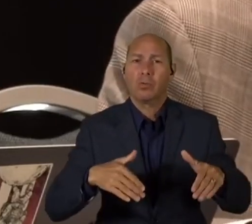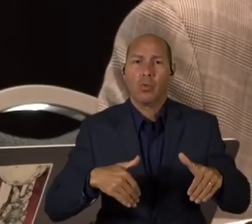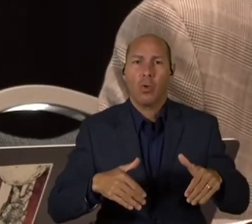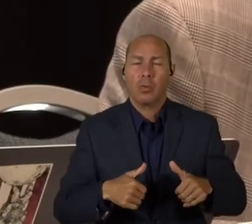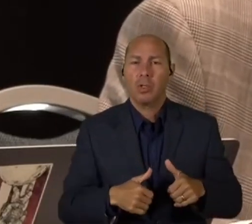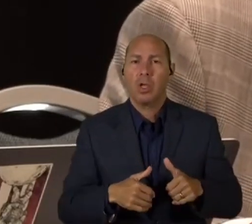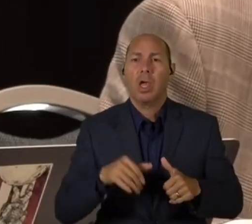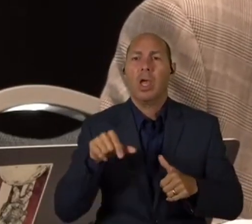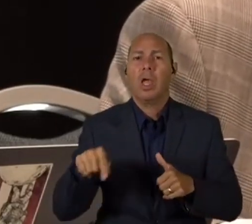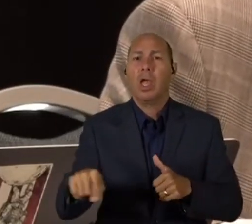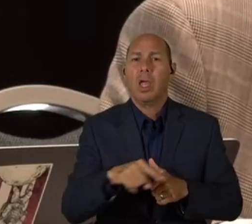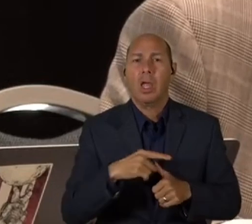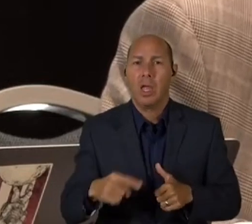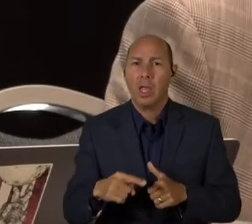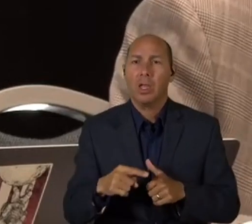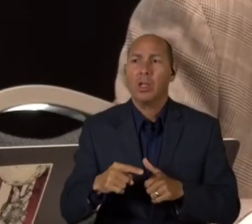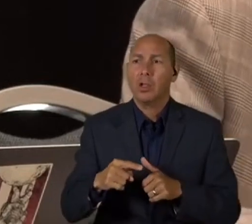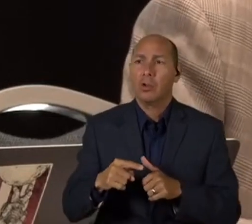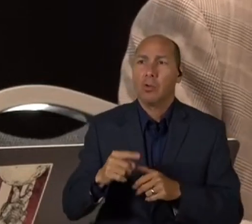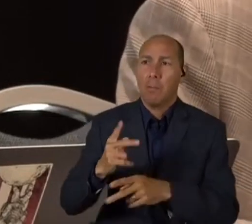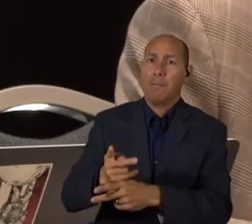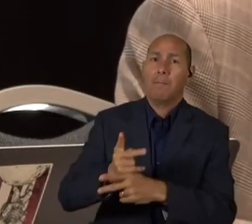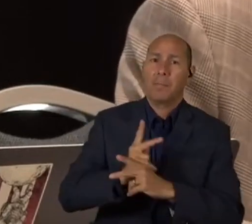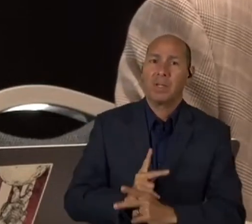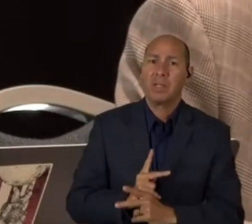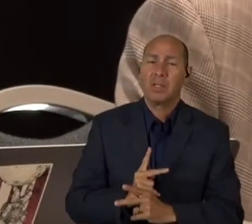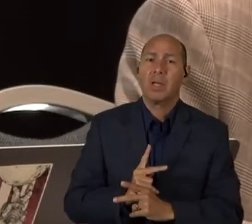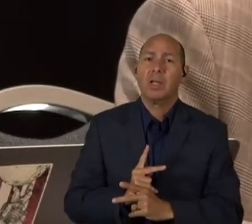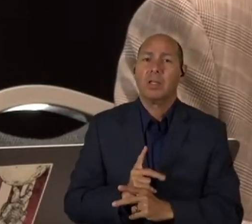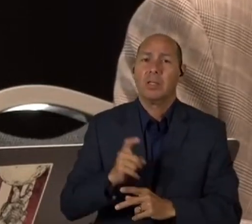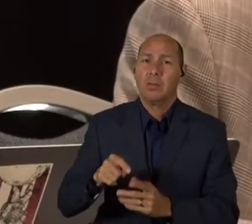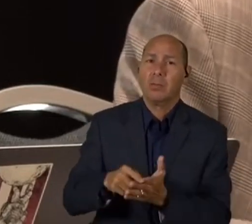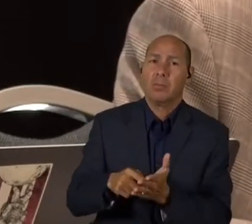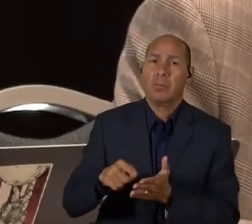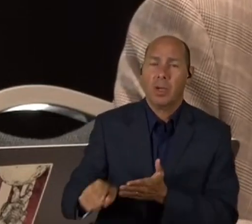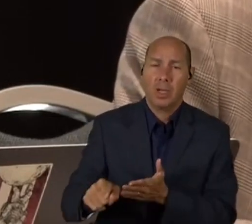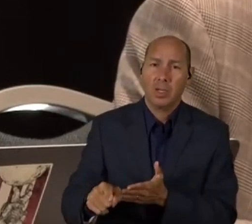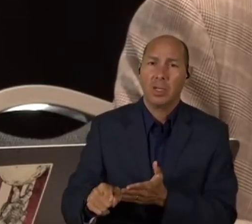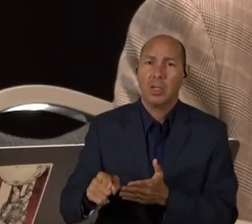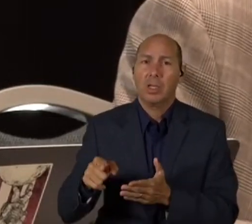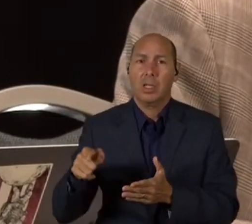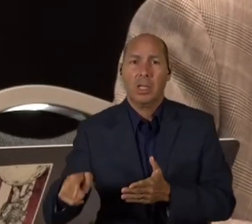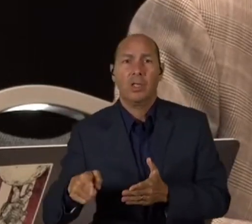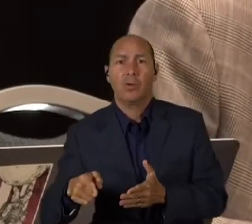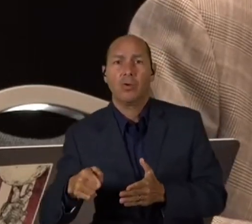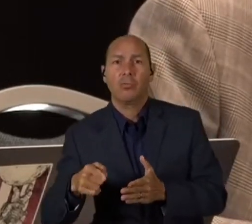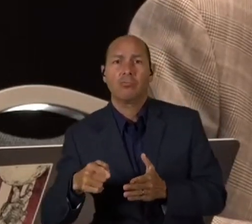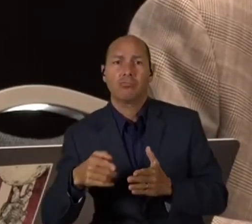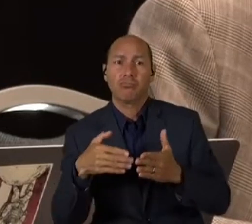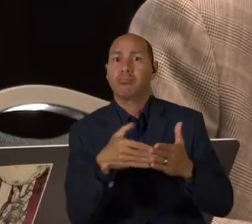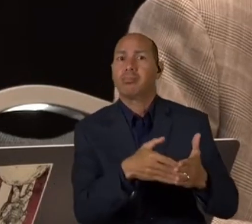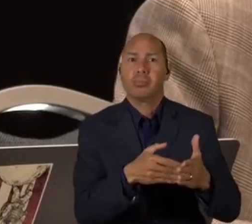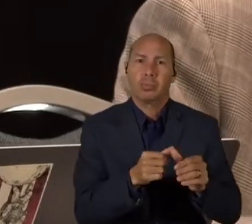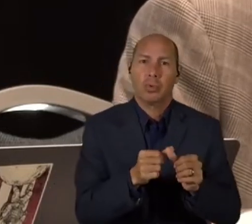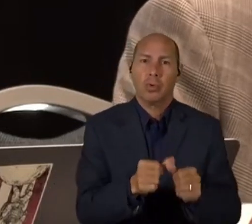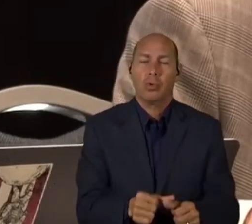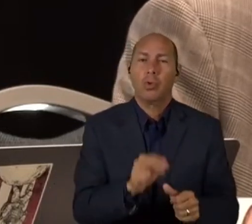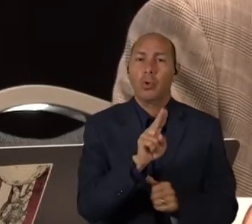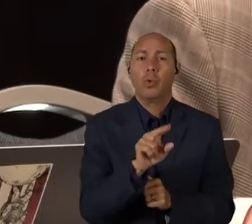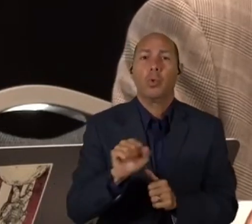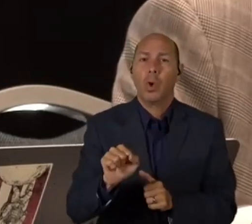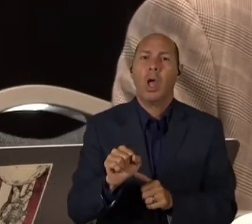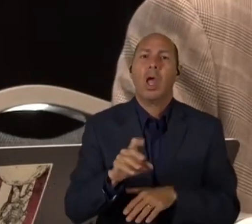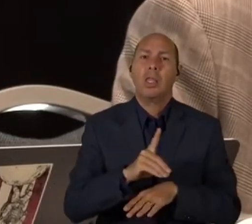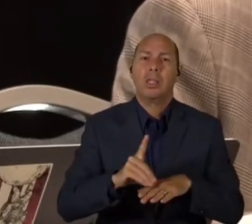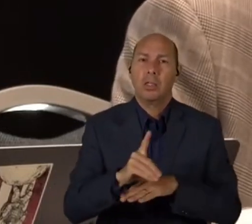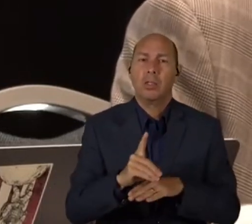bondholders' collateral and the recourse claim against PREPA, and the U.S. District Court extended the stay